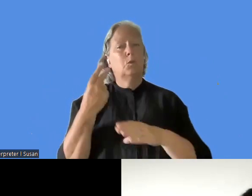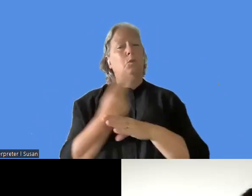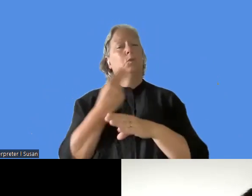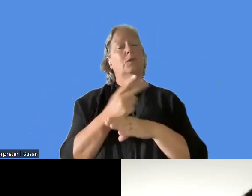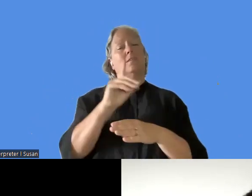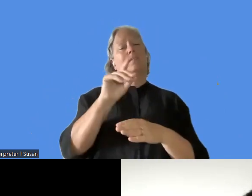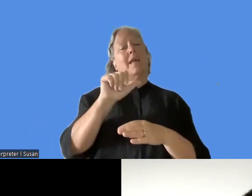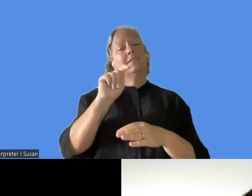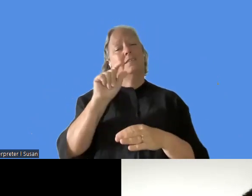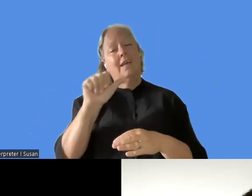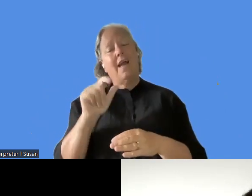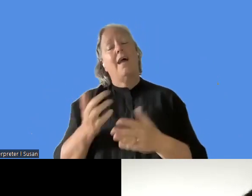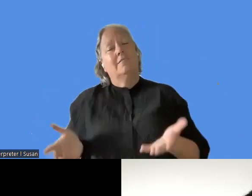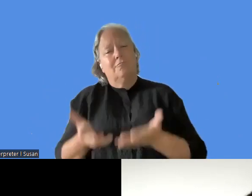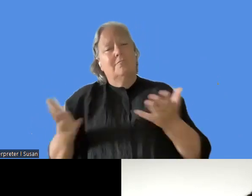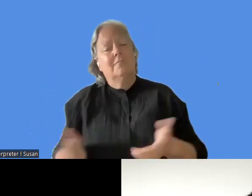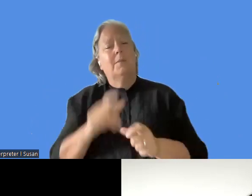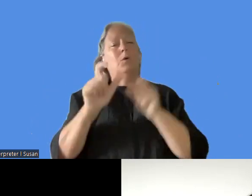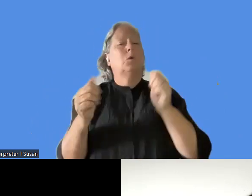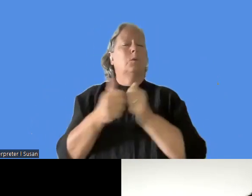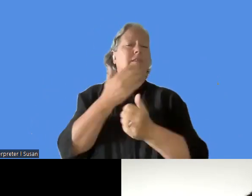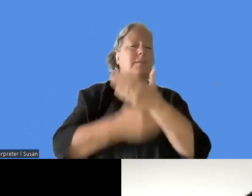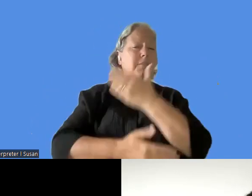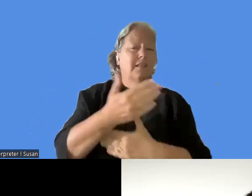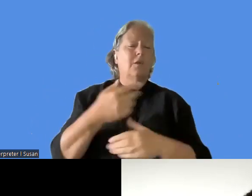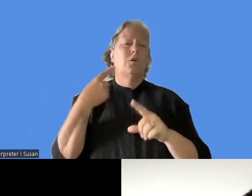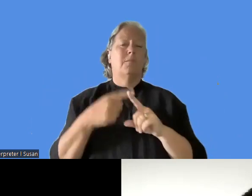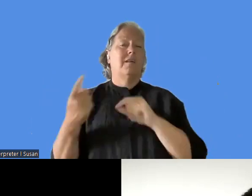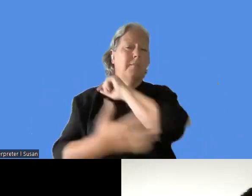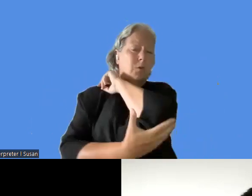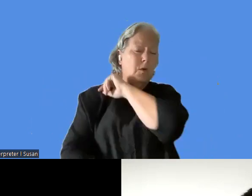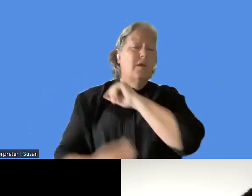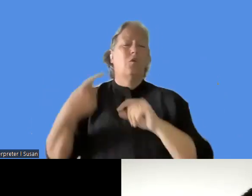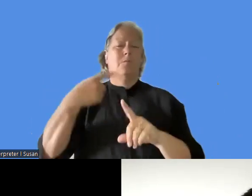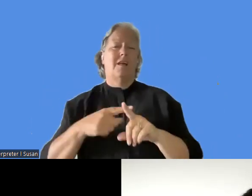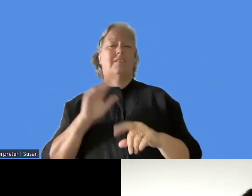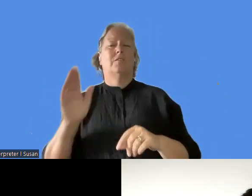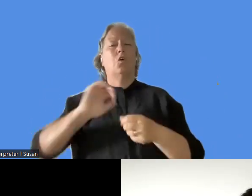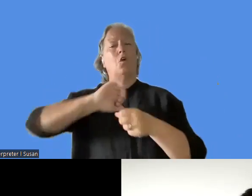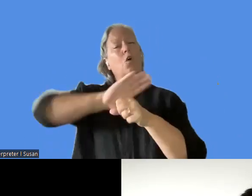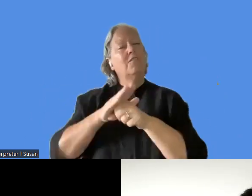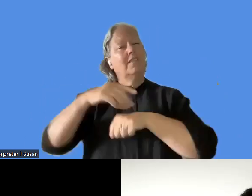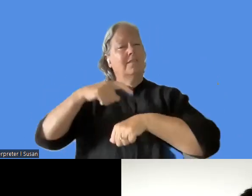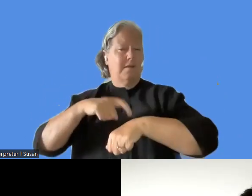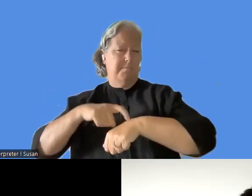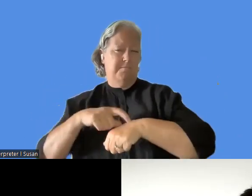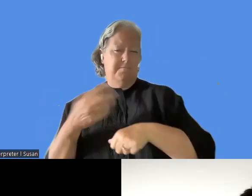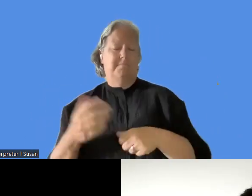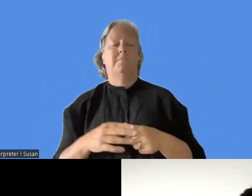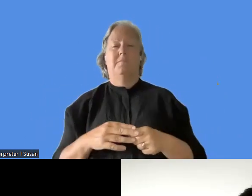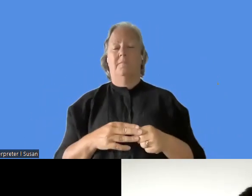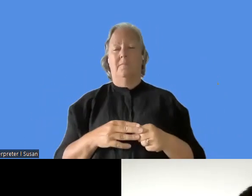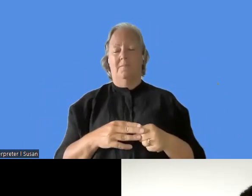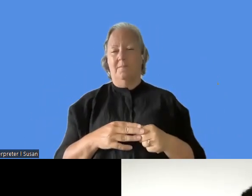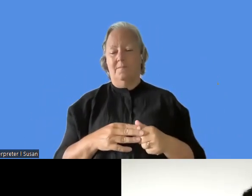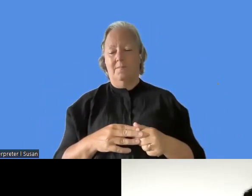with disabilities with battle against the poverty, as well as the response to the COVID-19 pandemic. We have gained some experience.